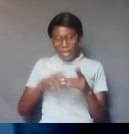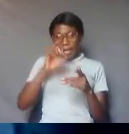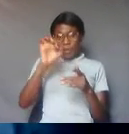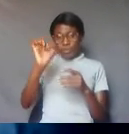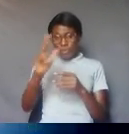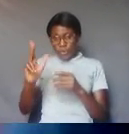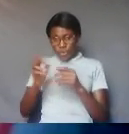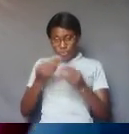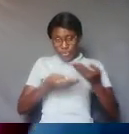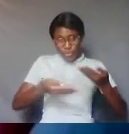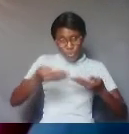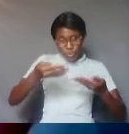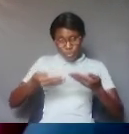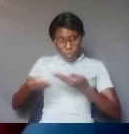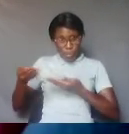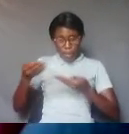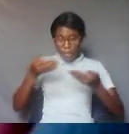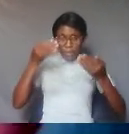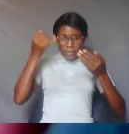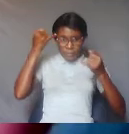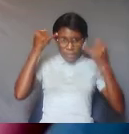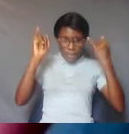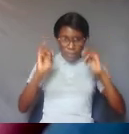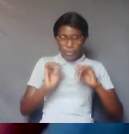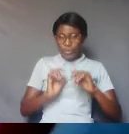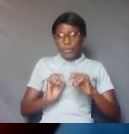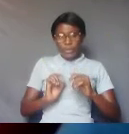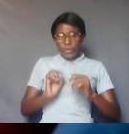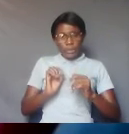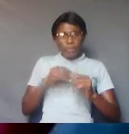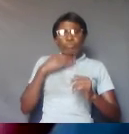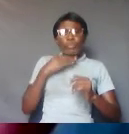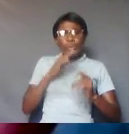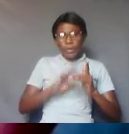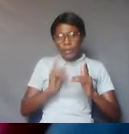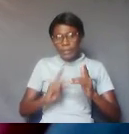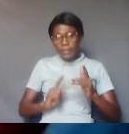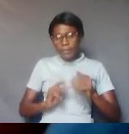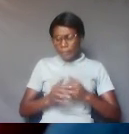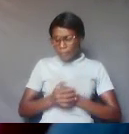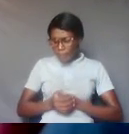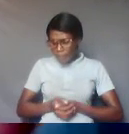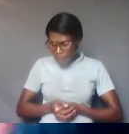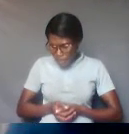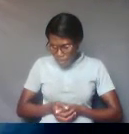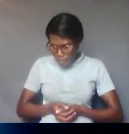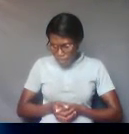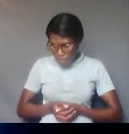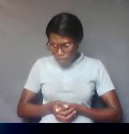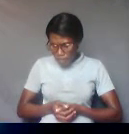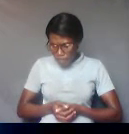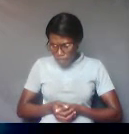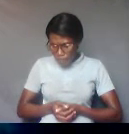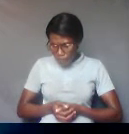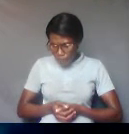understanding about it. What are the characters? Who are the characters, sorry? And what is known about them? That's